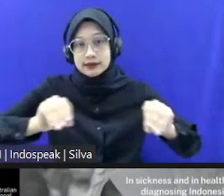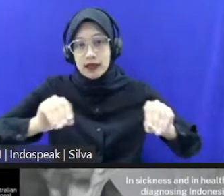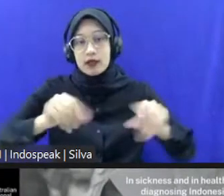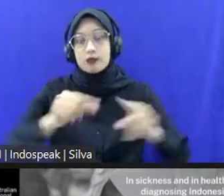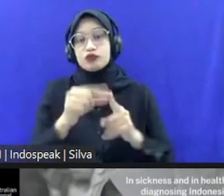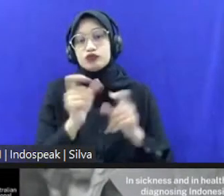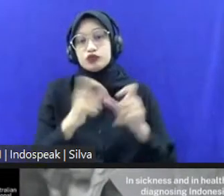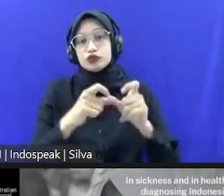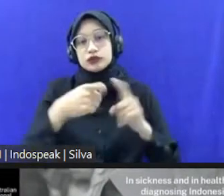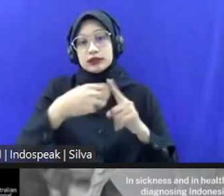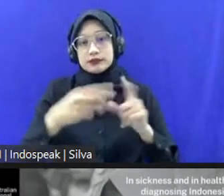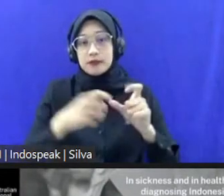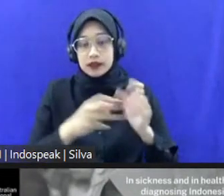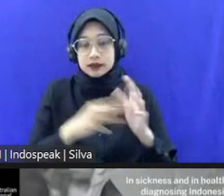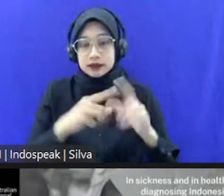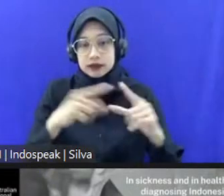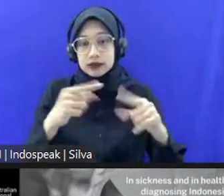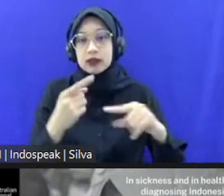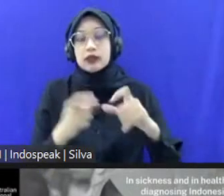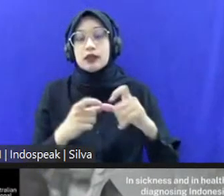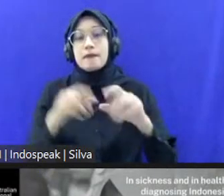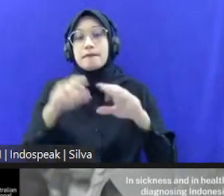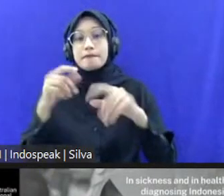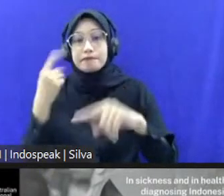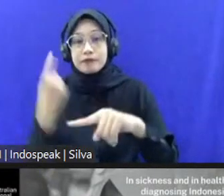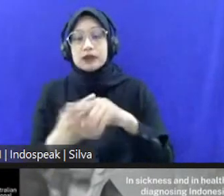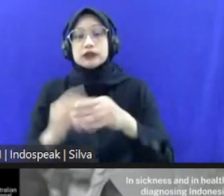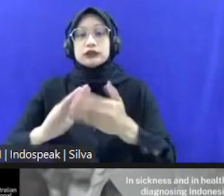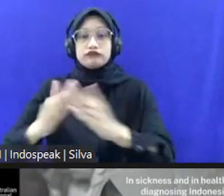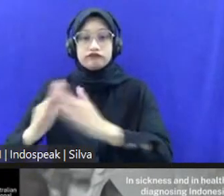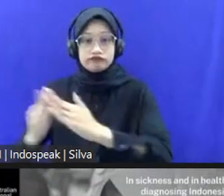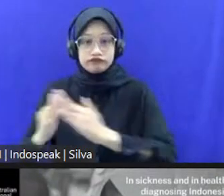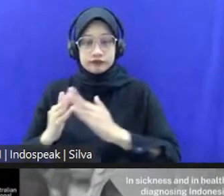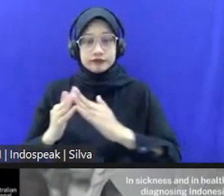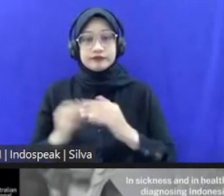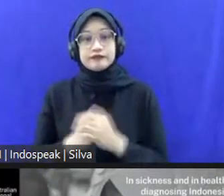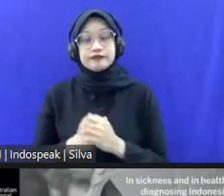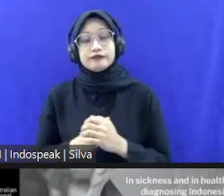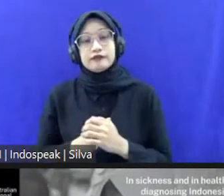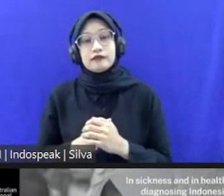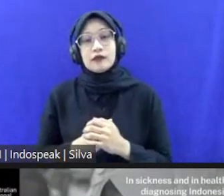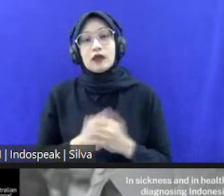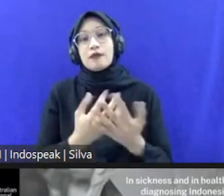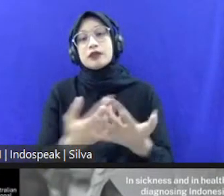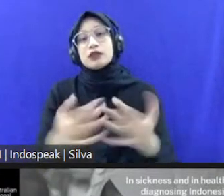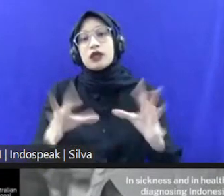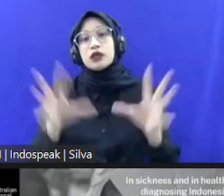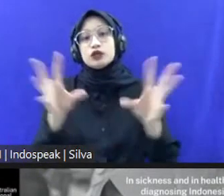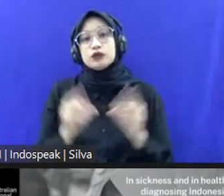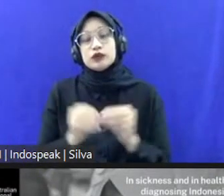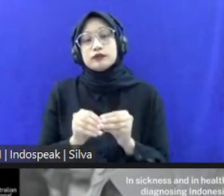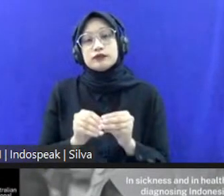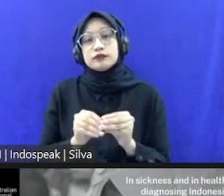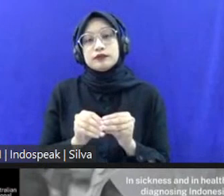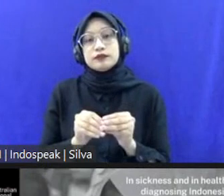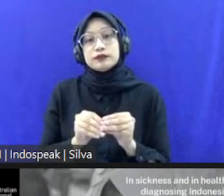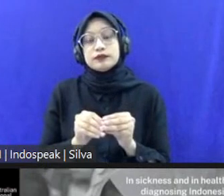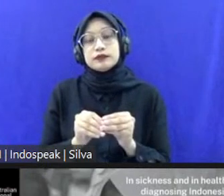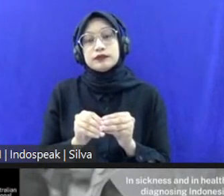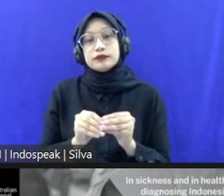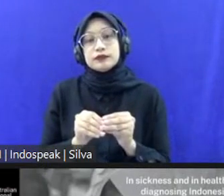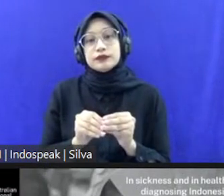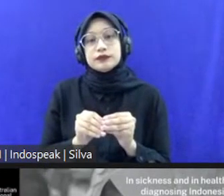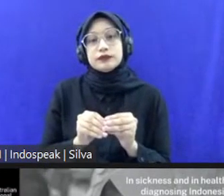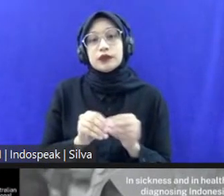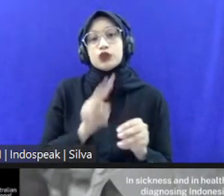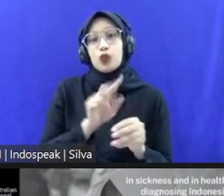that, because the public is 7.2 million. So it's really very a logical approach in